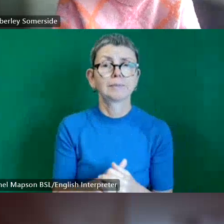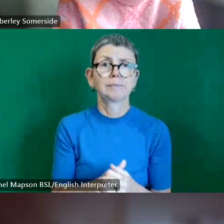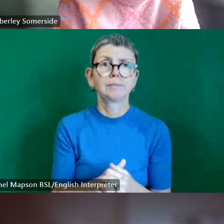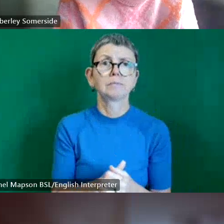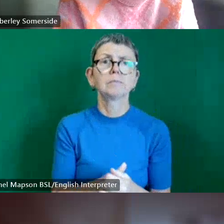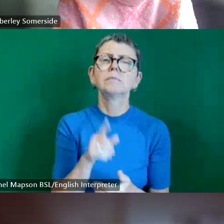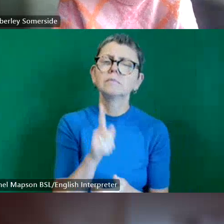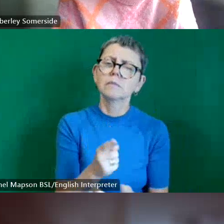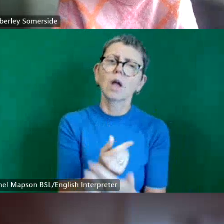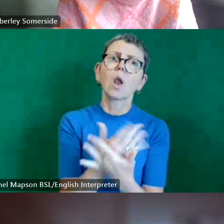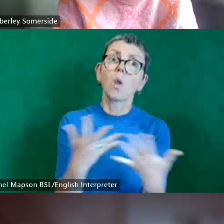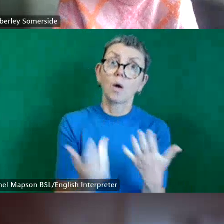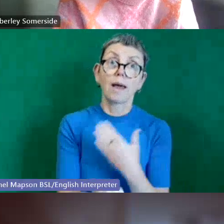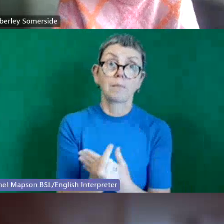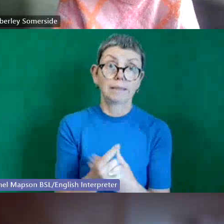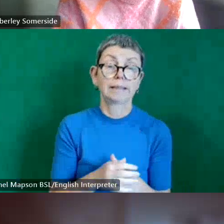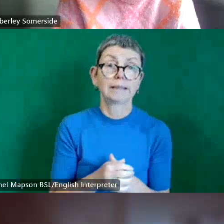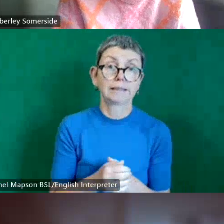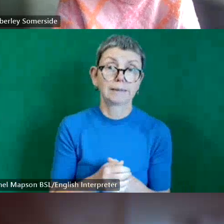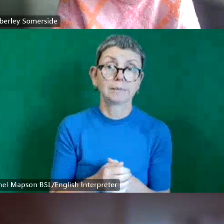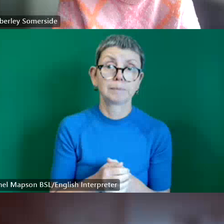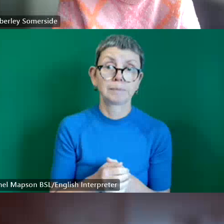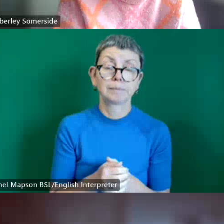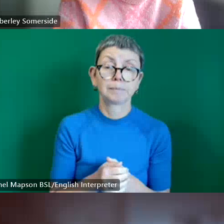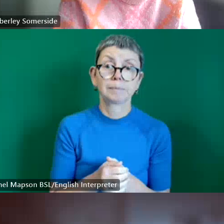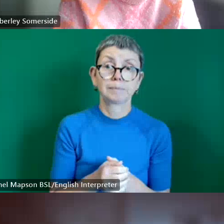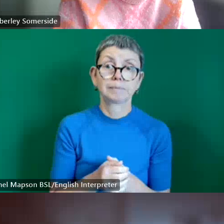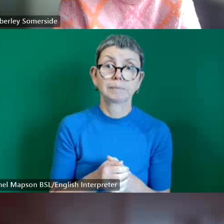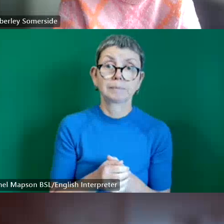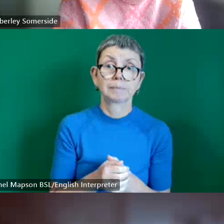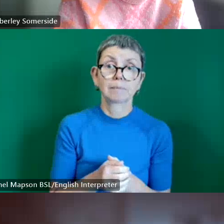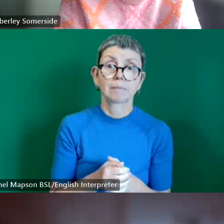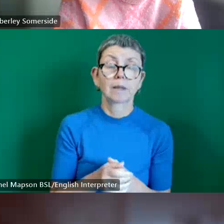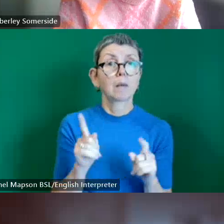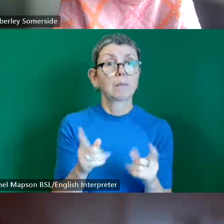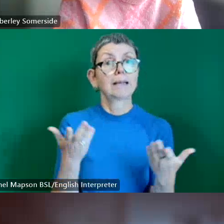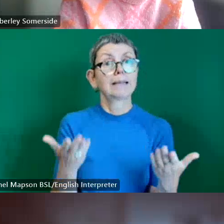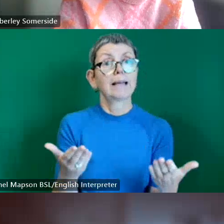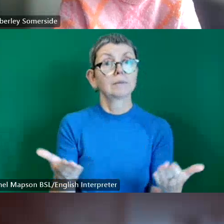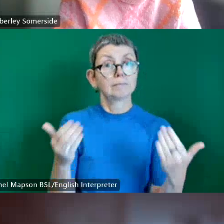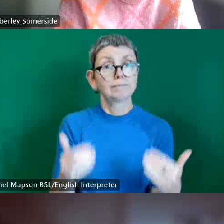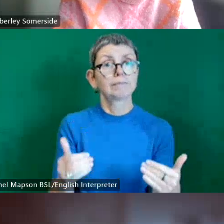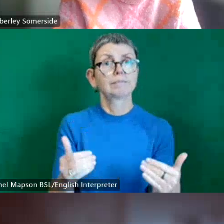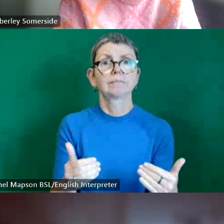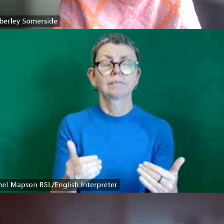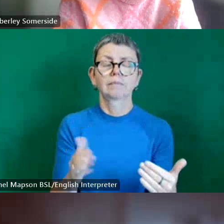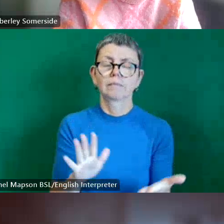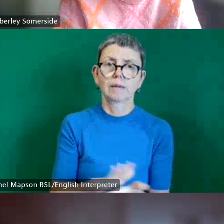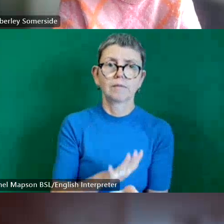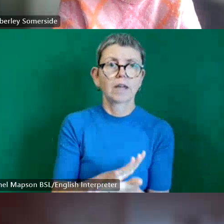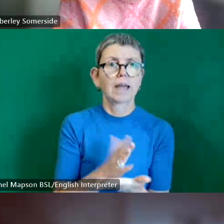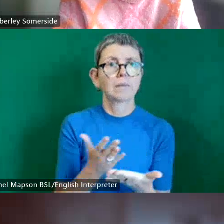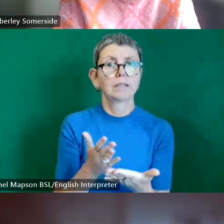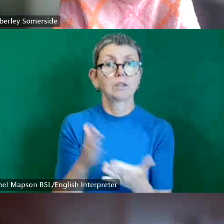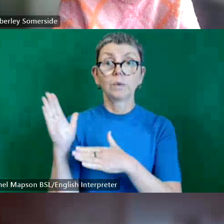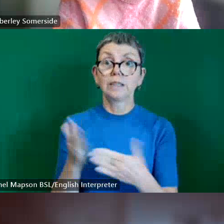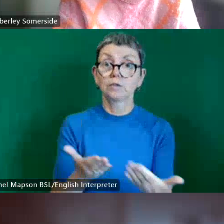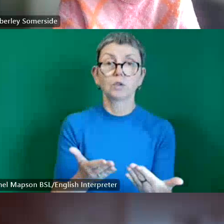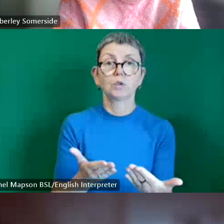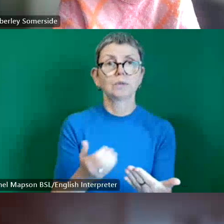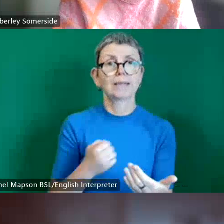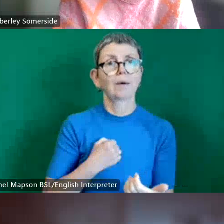lot going on. So, without further ado, I'm really delighted to introduce our